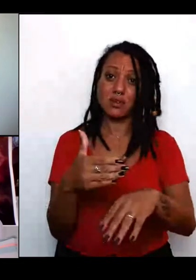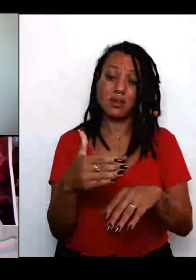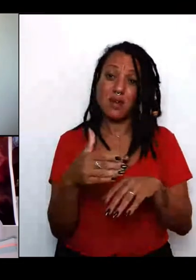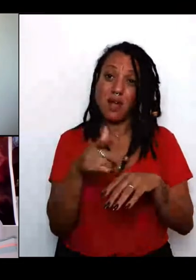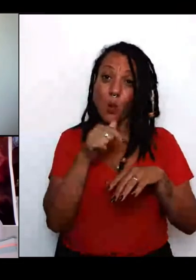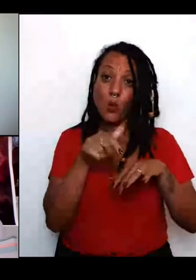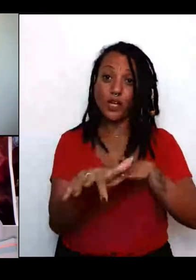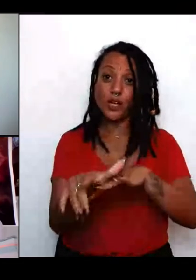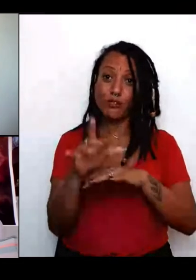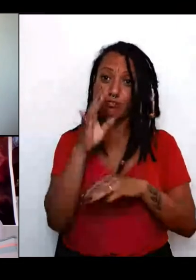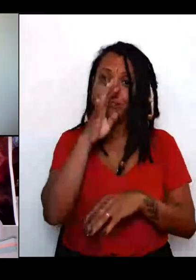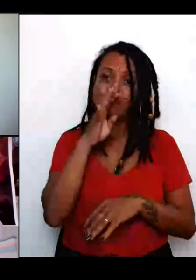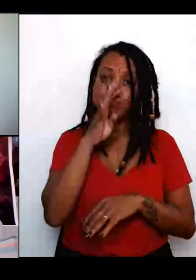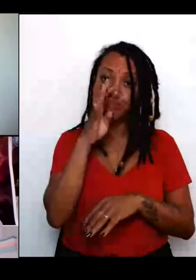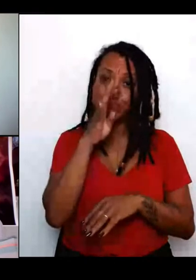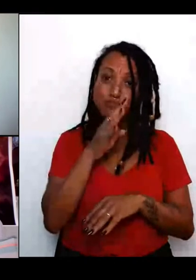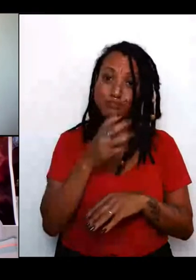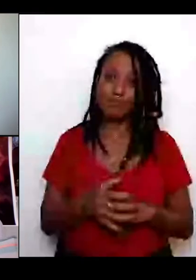foreign